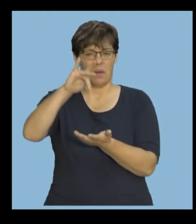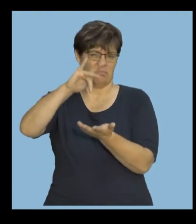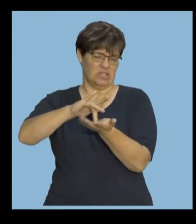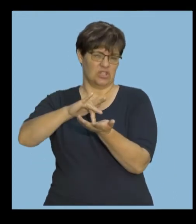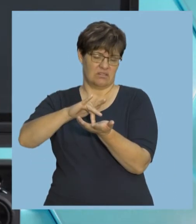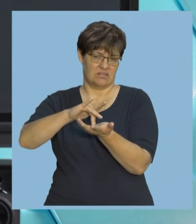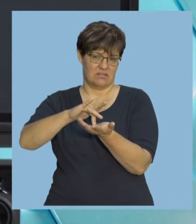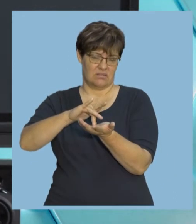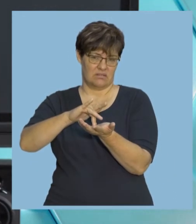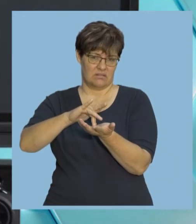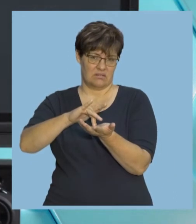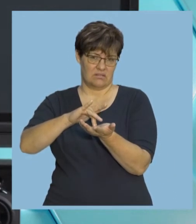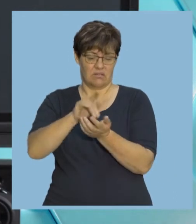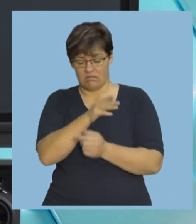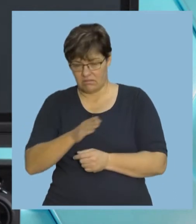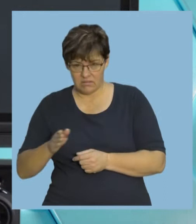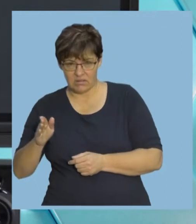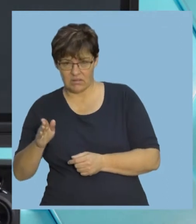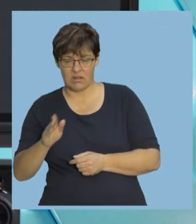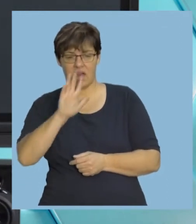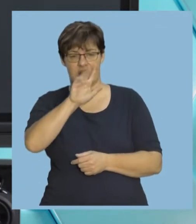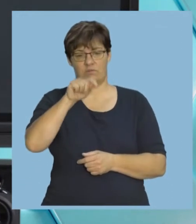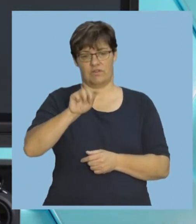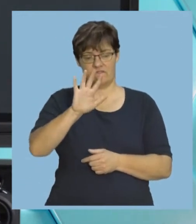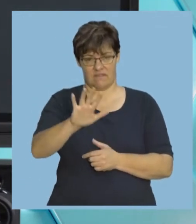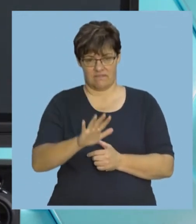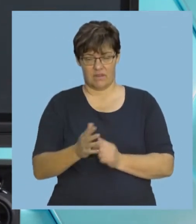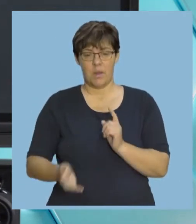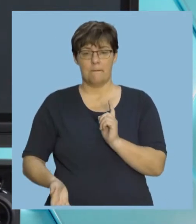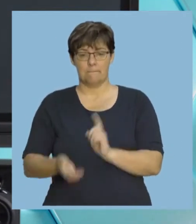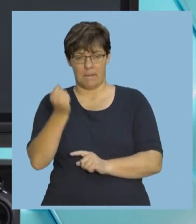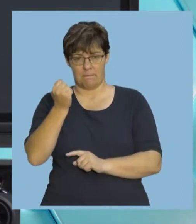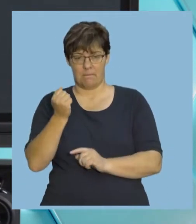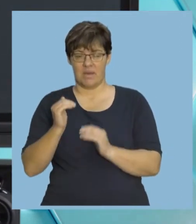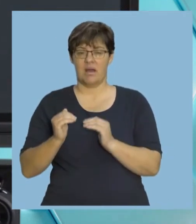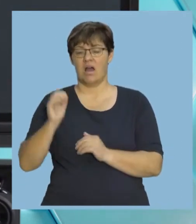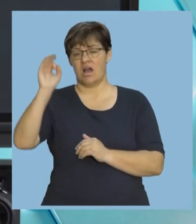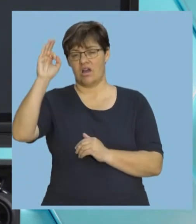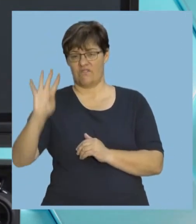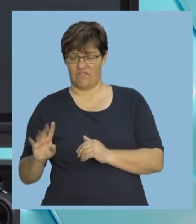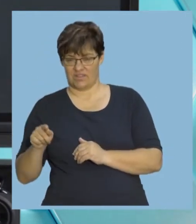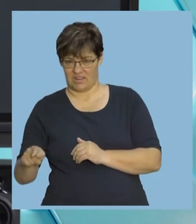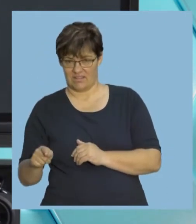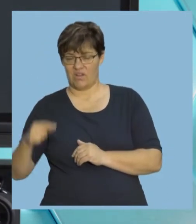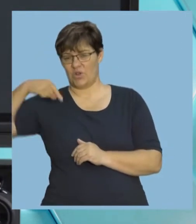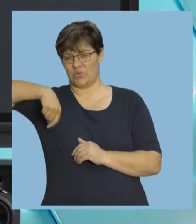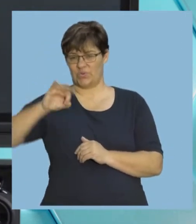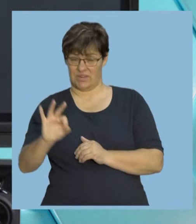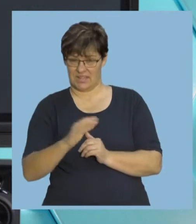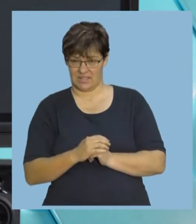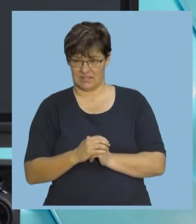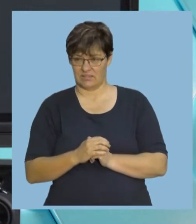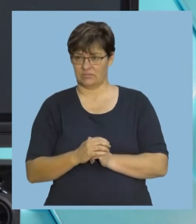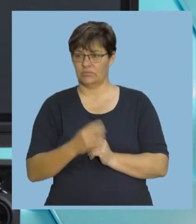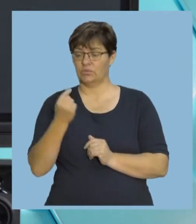it's a position, just indicates position. Go to position 9.5 and find the upper quartile or